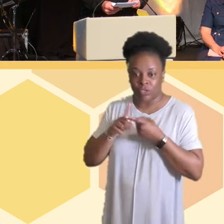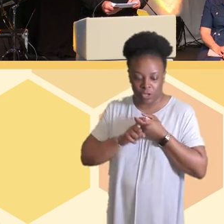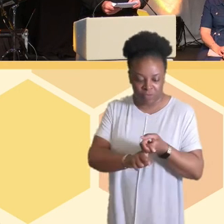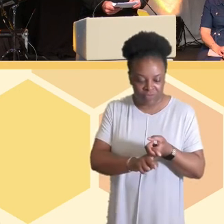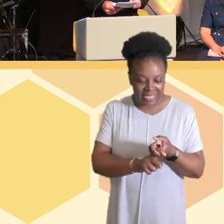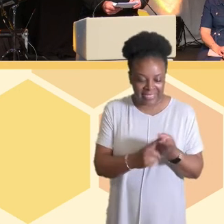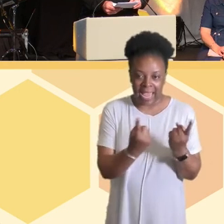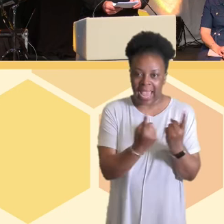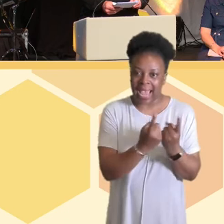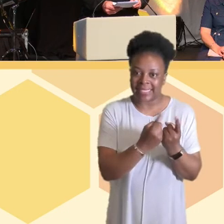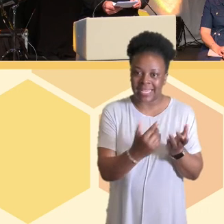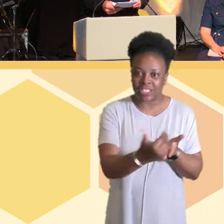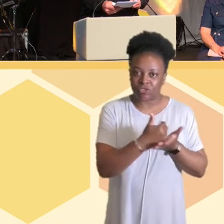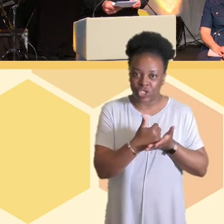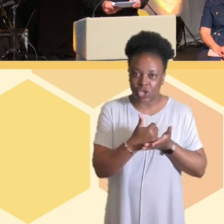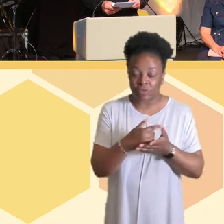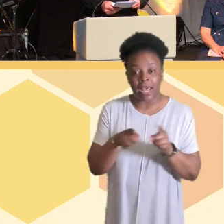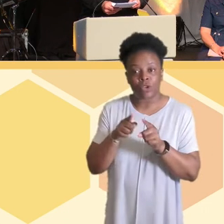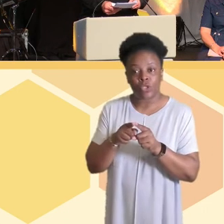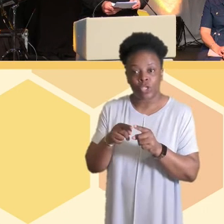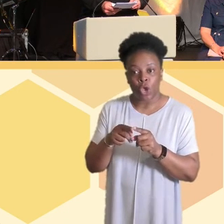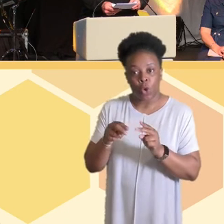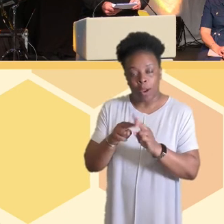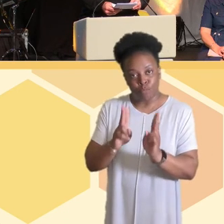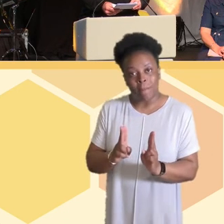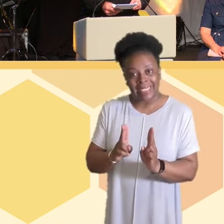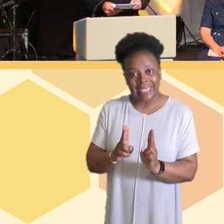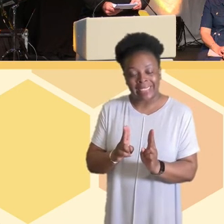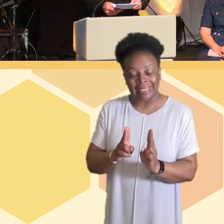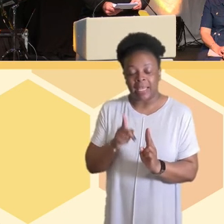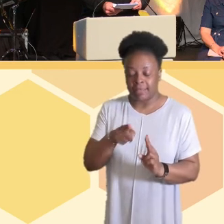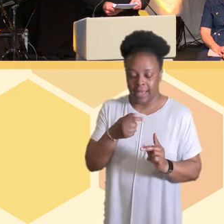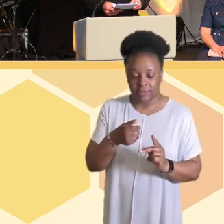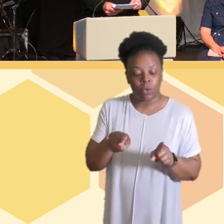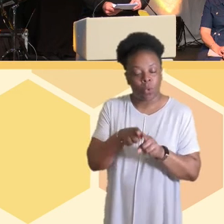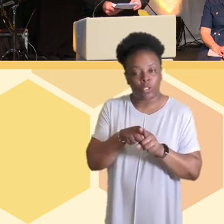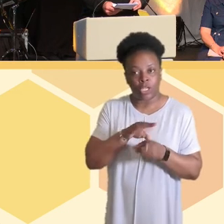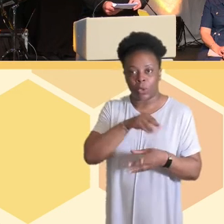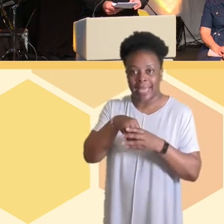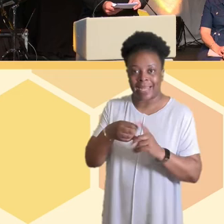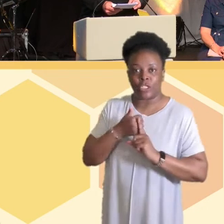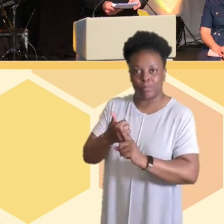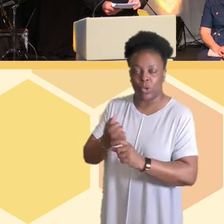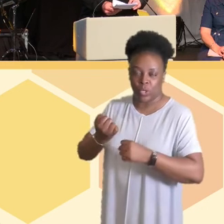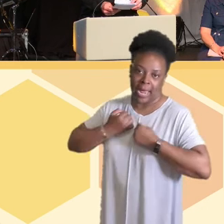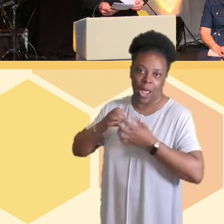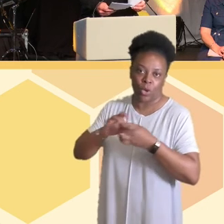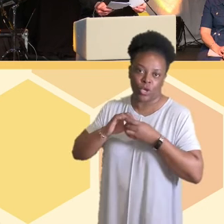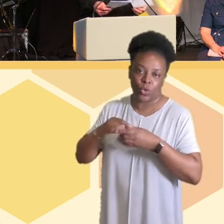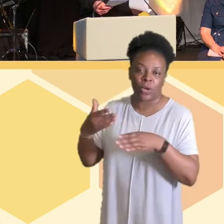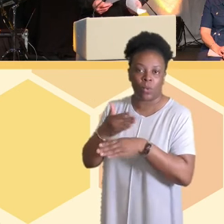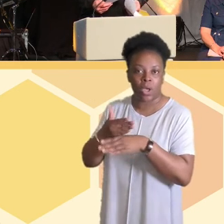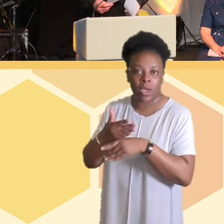Reserve hold property and other assets that support the union's work. The Pastoral Fund